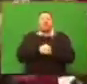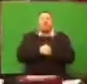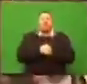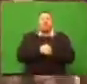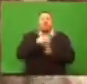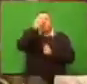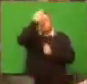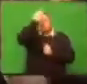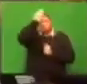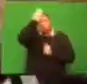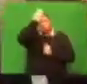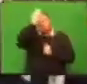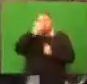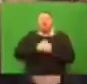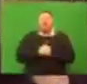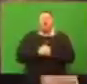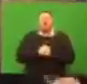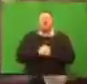is.